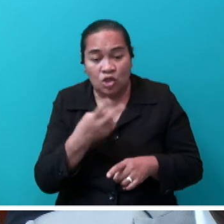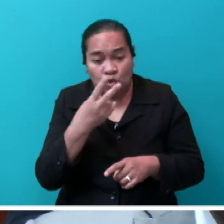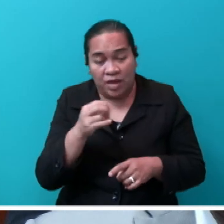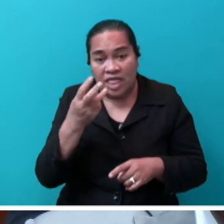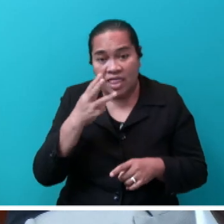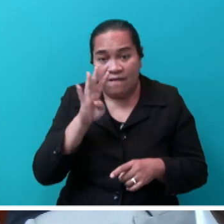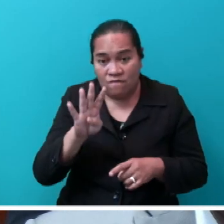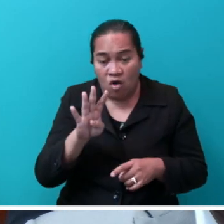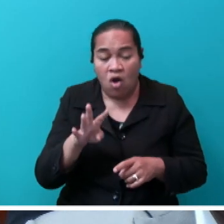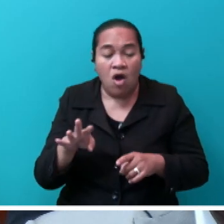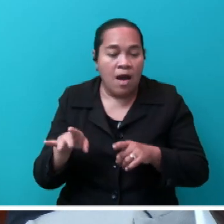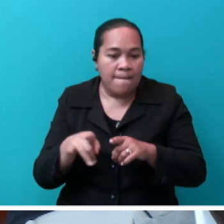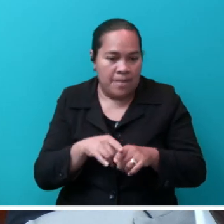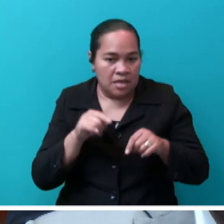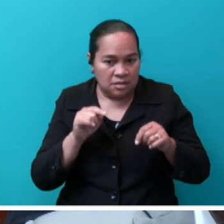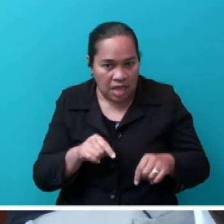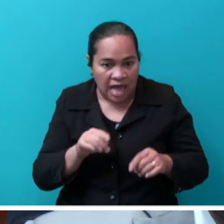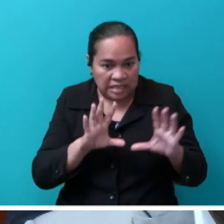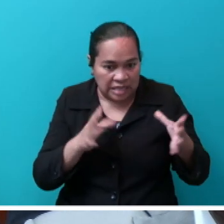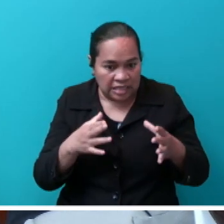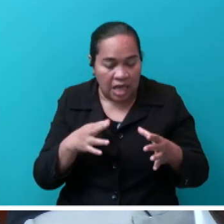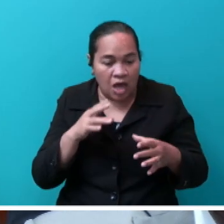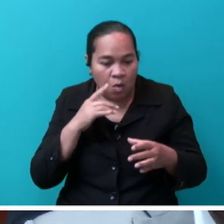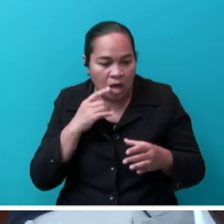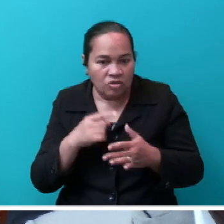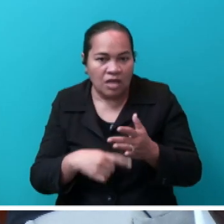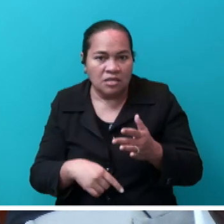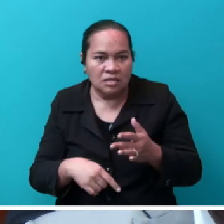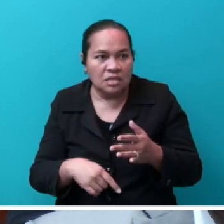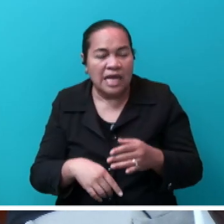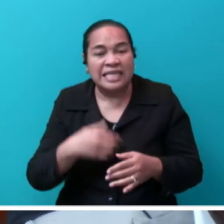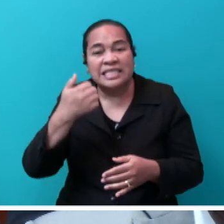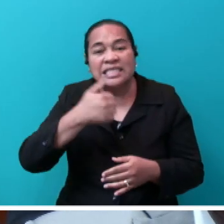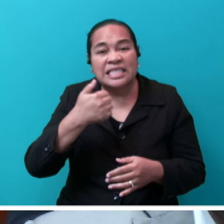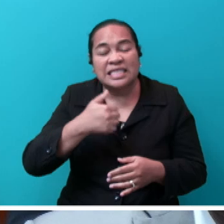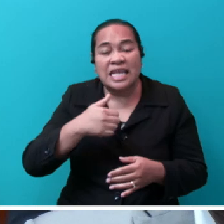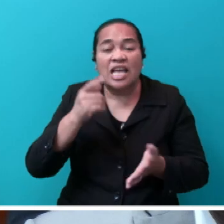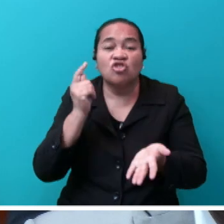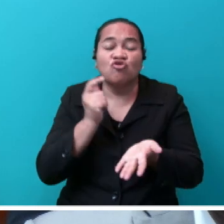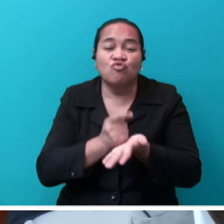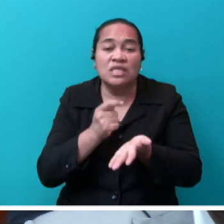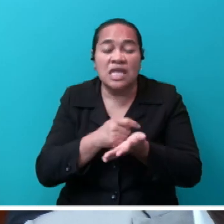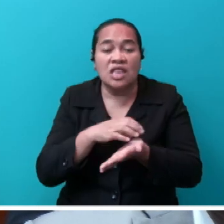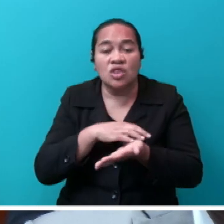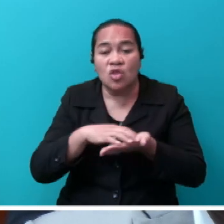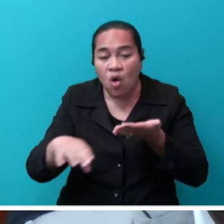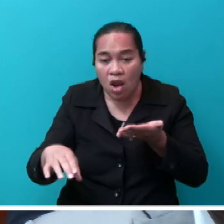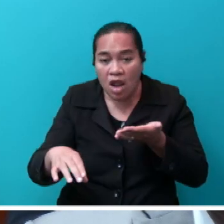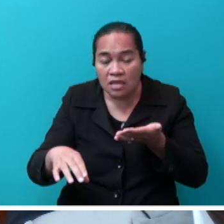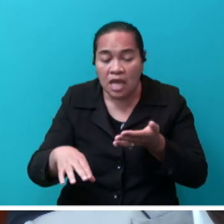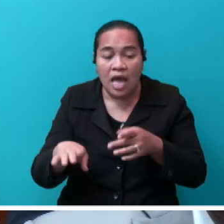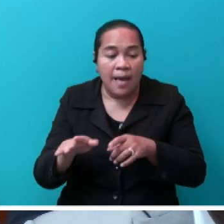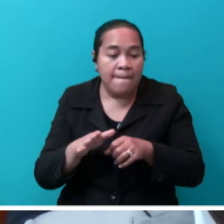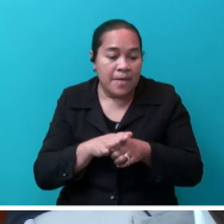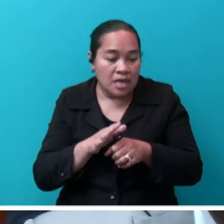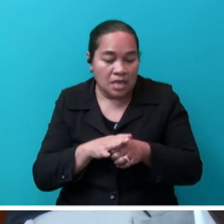sector will supercharge the global economy with a staggering $16 trillion, making up